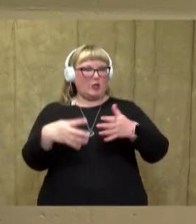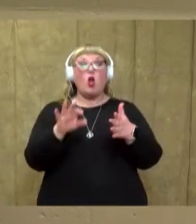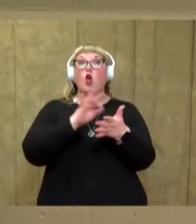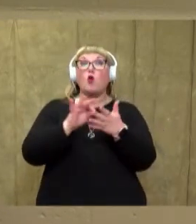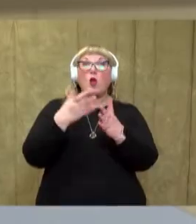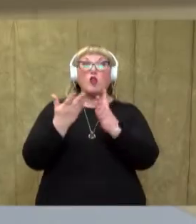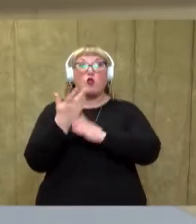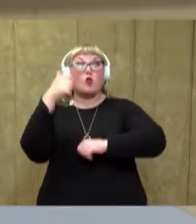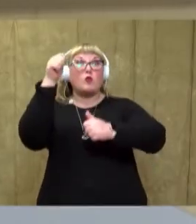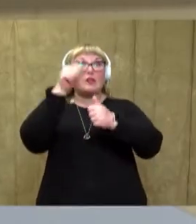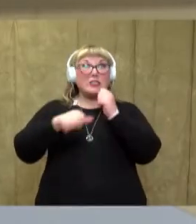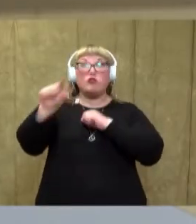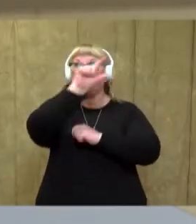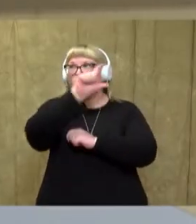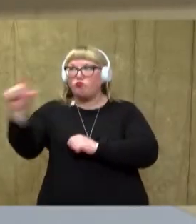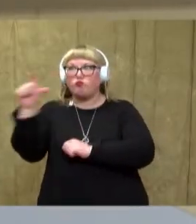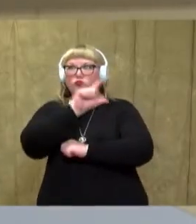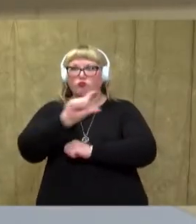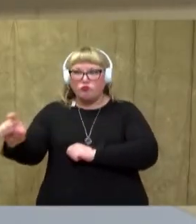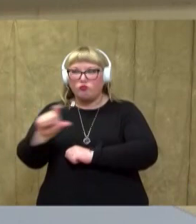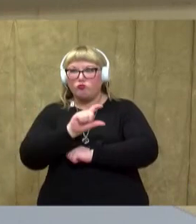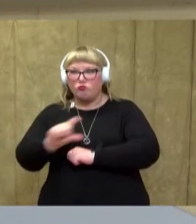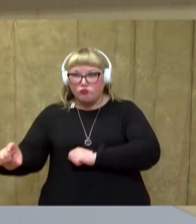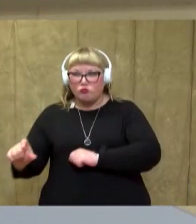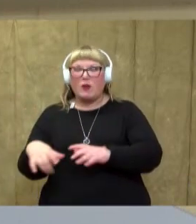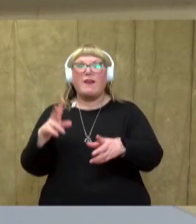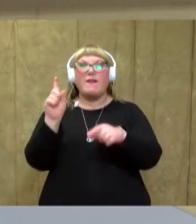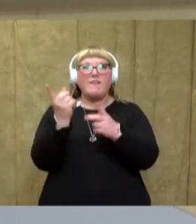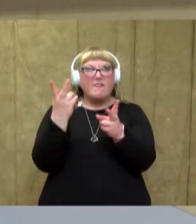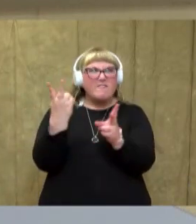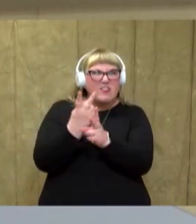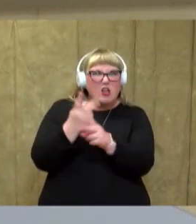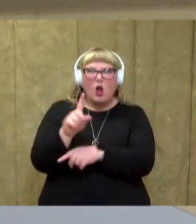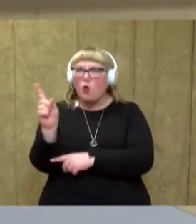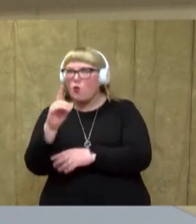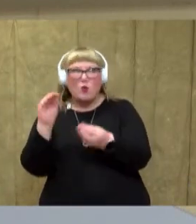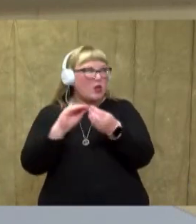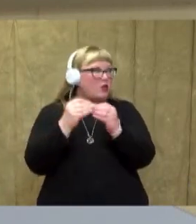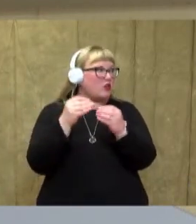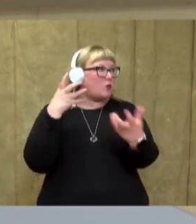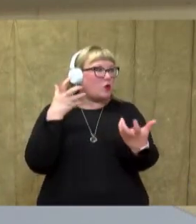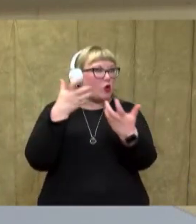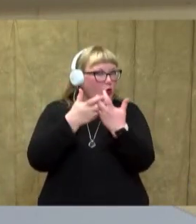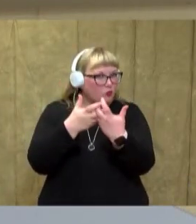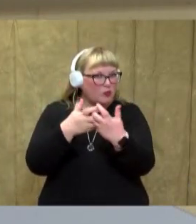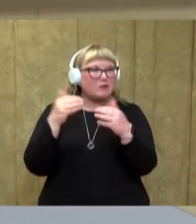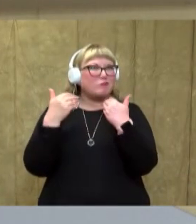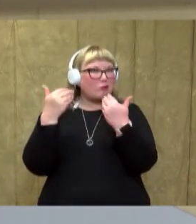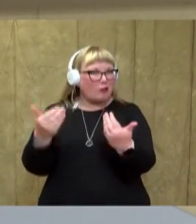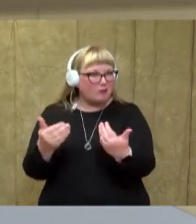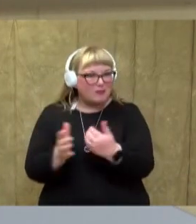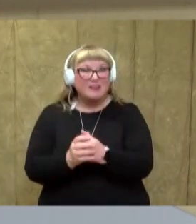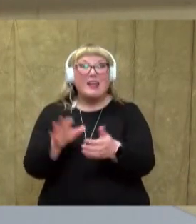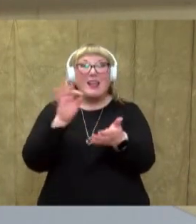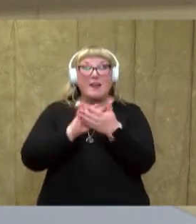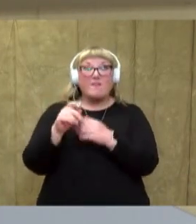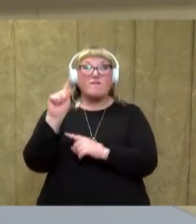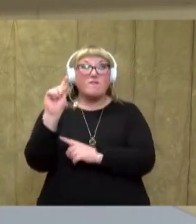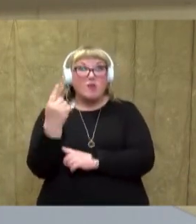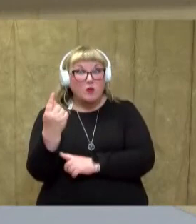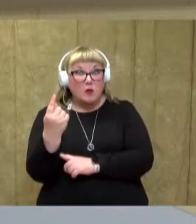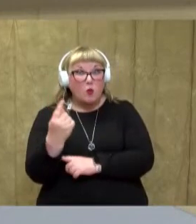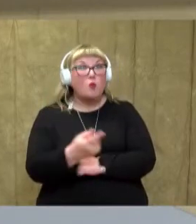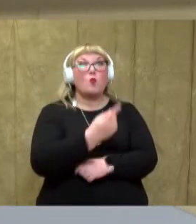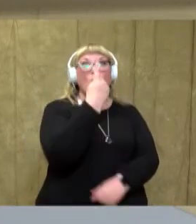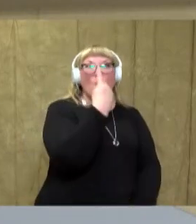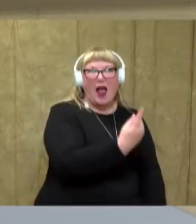through each row and see if we can find where all of these numbers go. Can you help me? Let's get started. All right, let's count first, starting